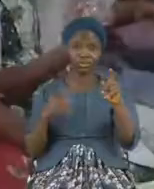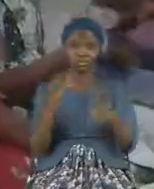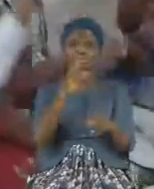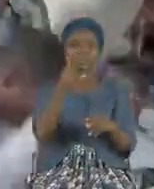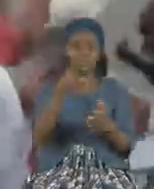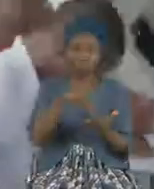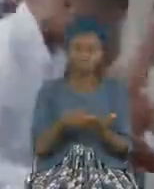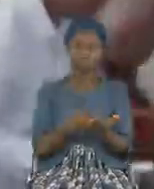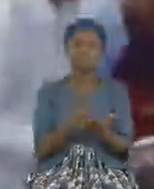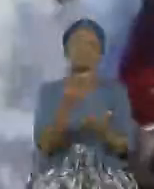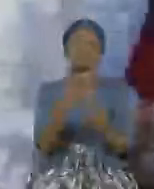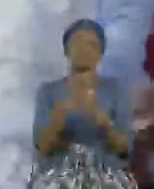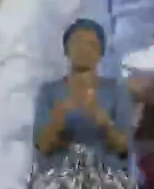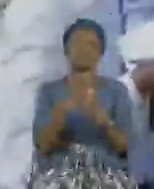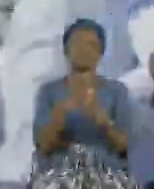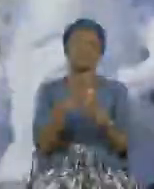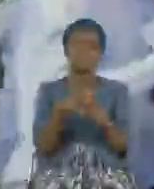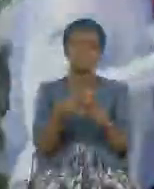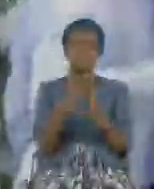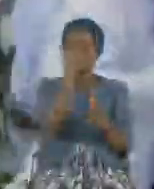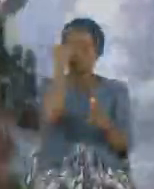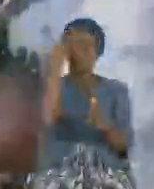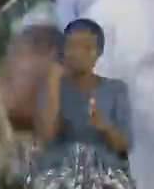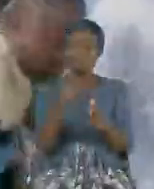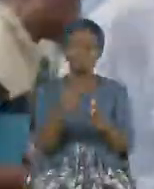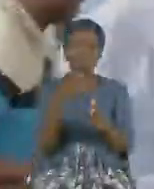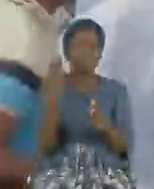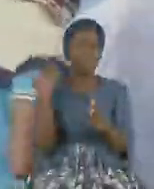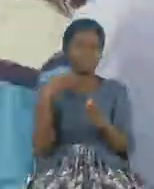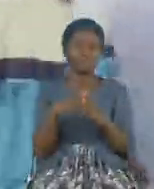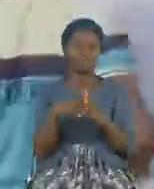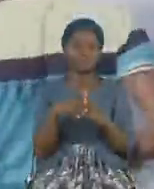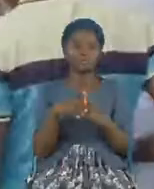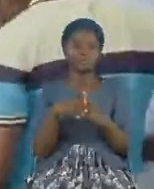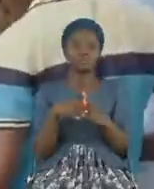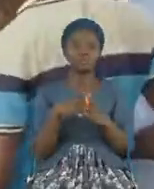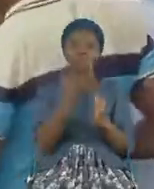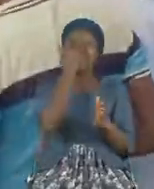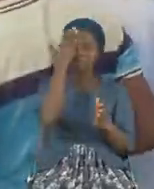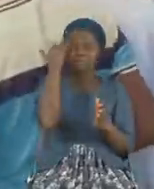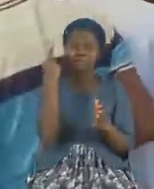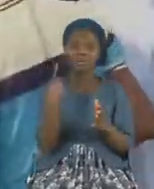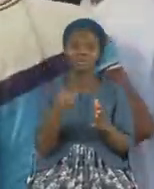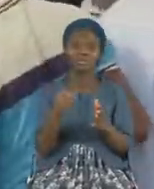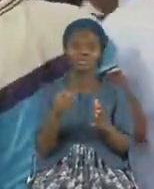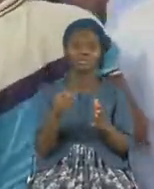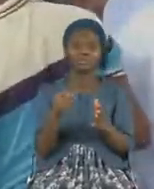up. Forget the past. Forget the failures of the